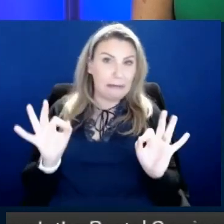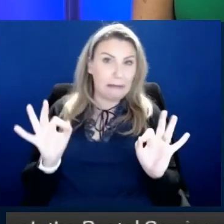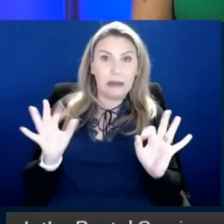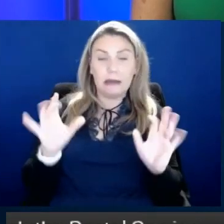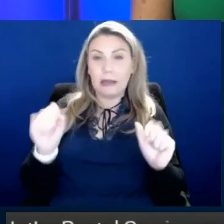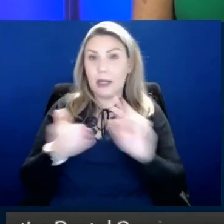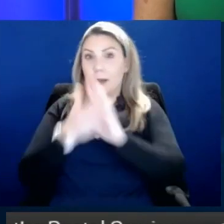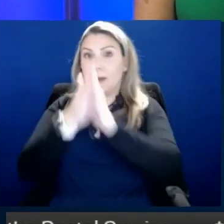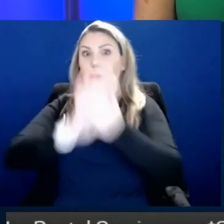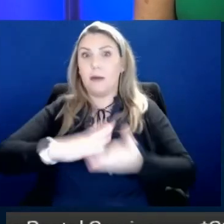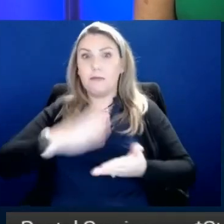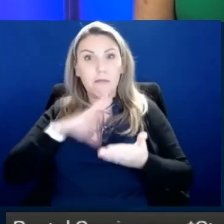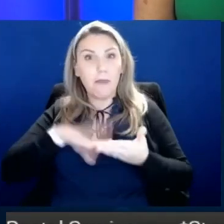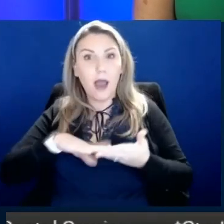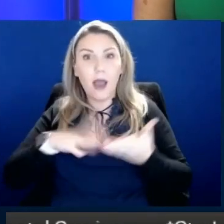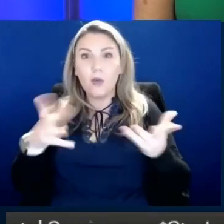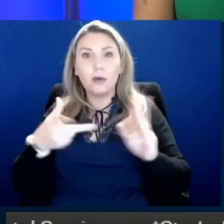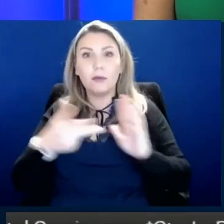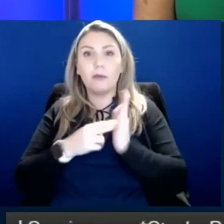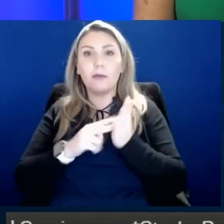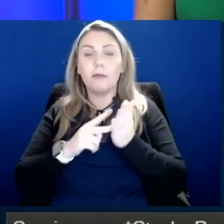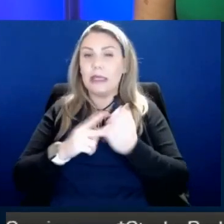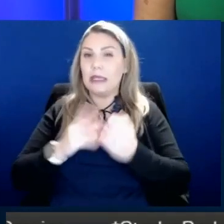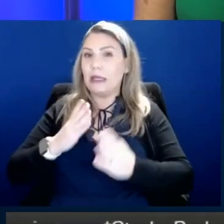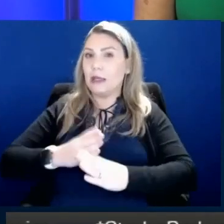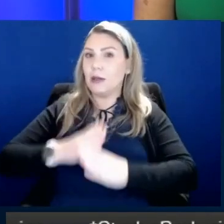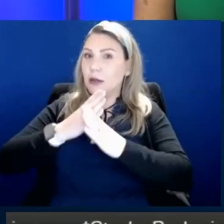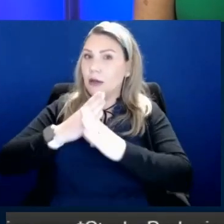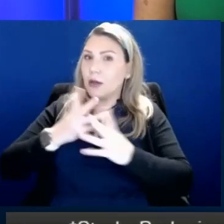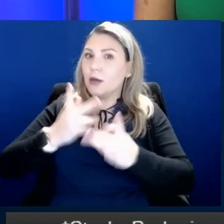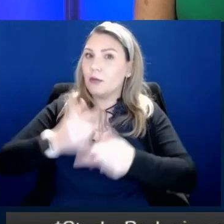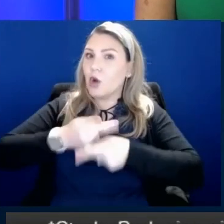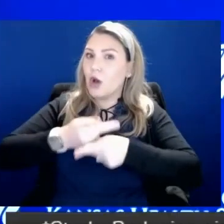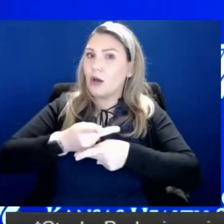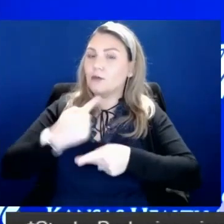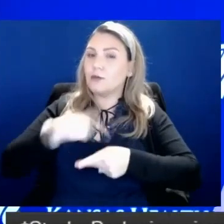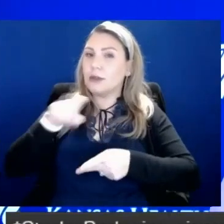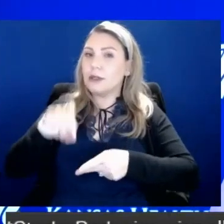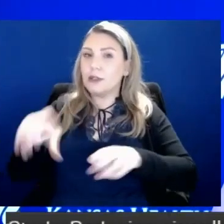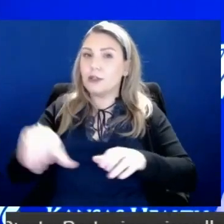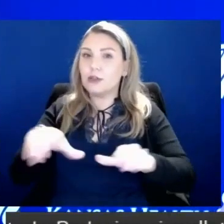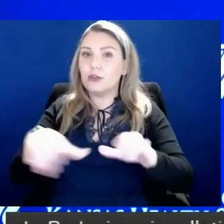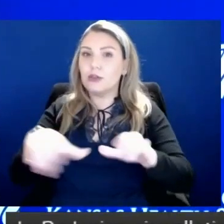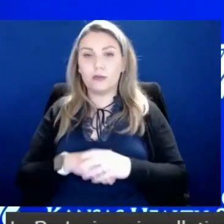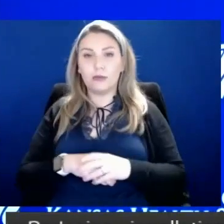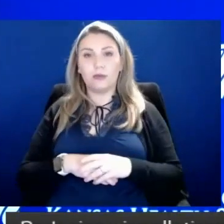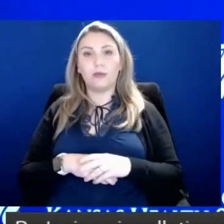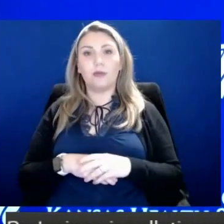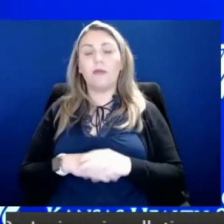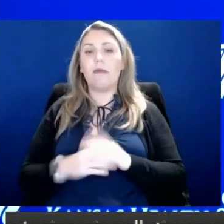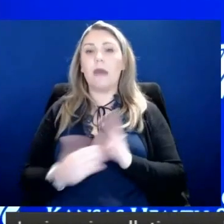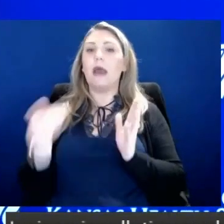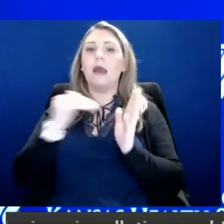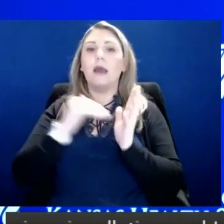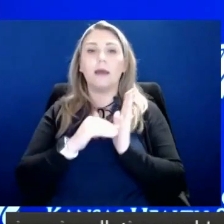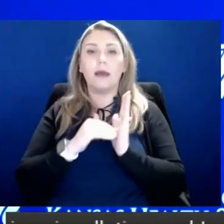as any precautions that should be taken, anything we should be looking out for? Just, again, be looking out